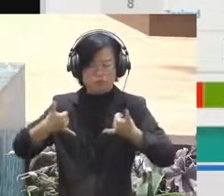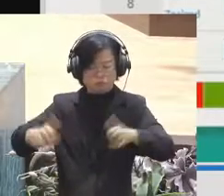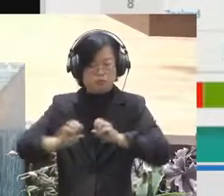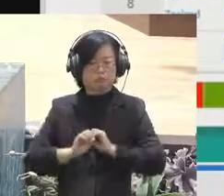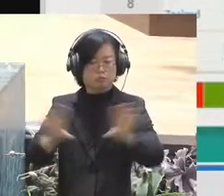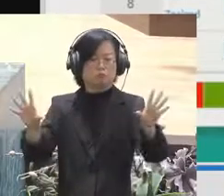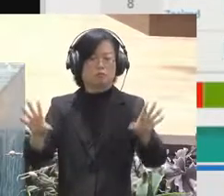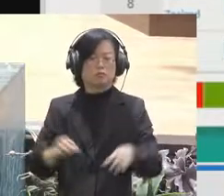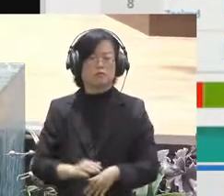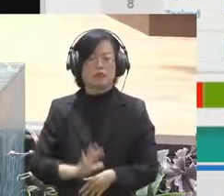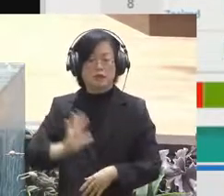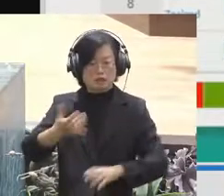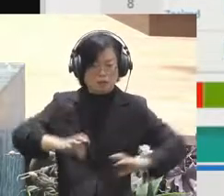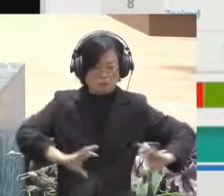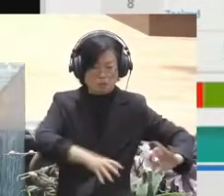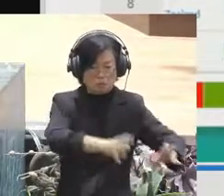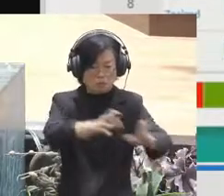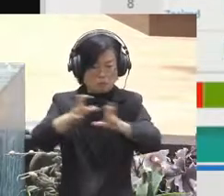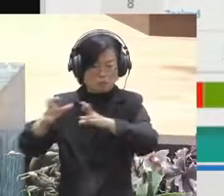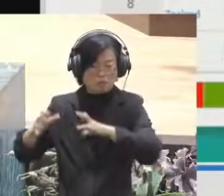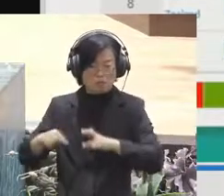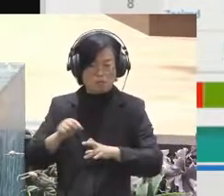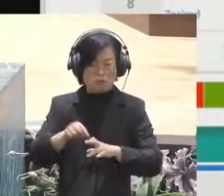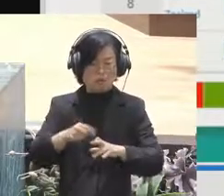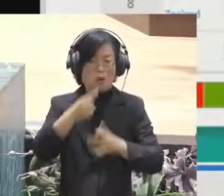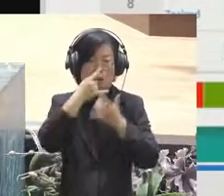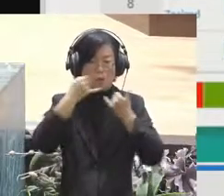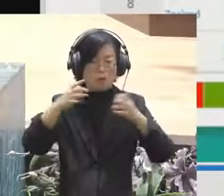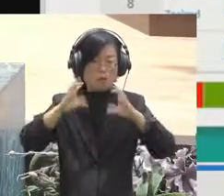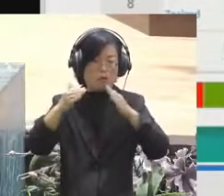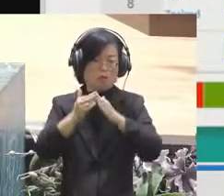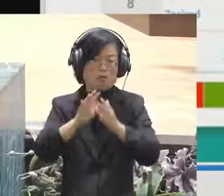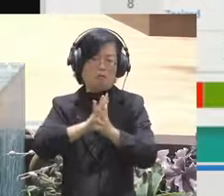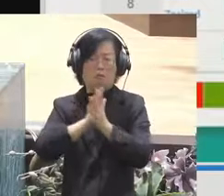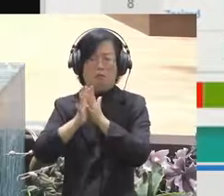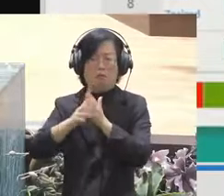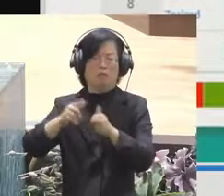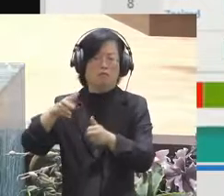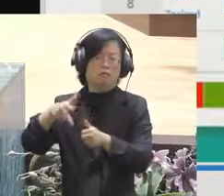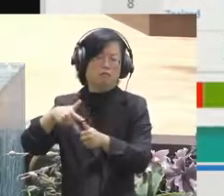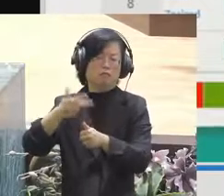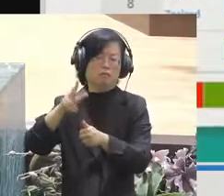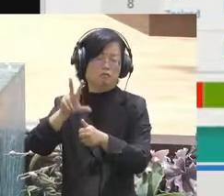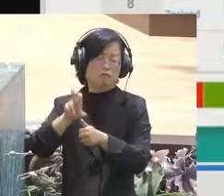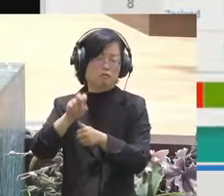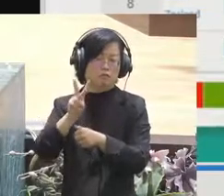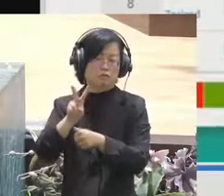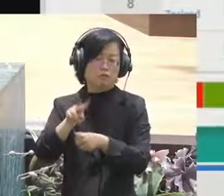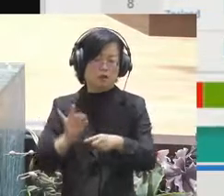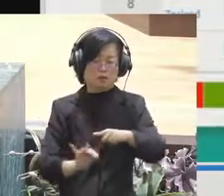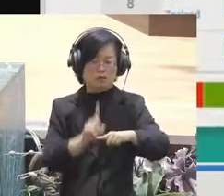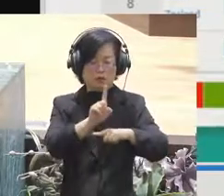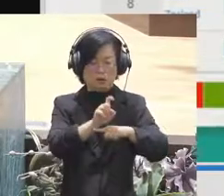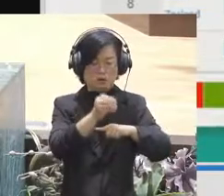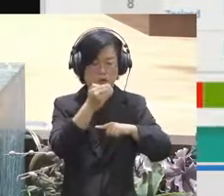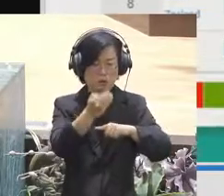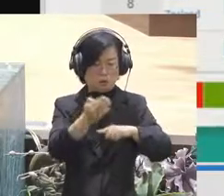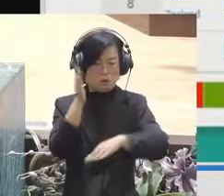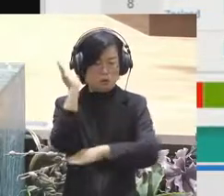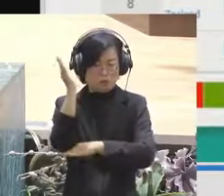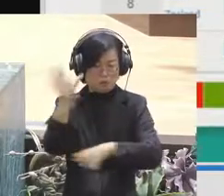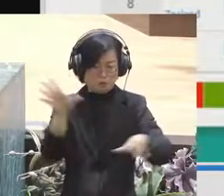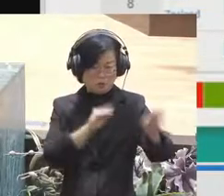ranked at 72. And we are sharing 19% of the data, unfortunately. However, we believe with